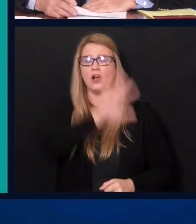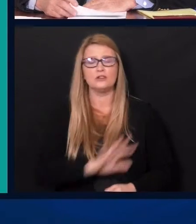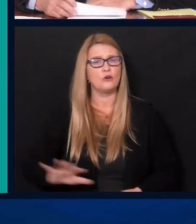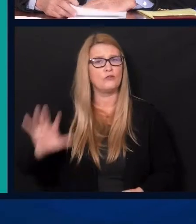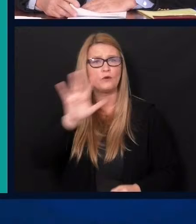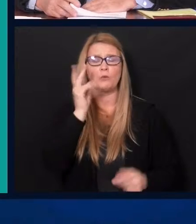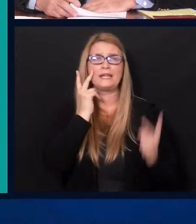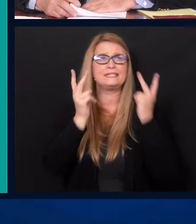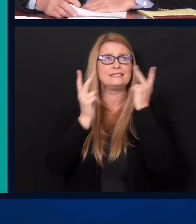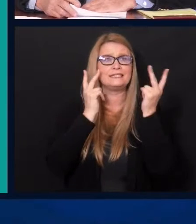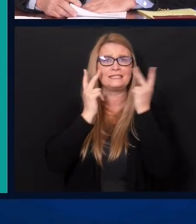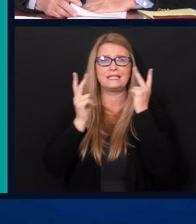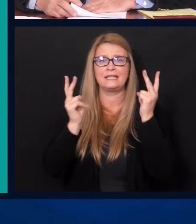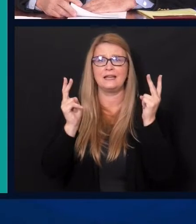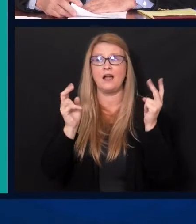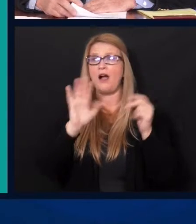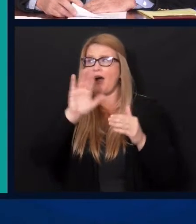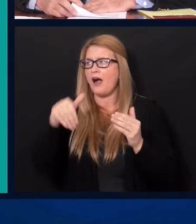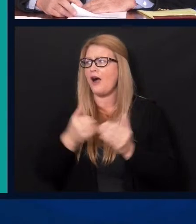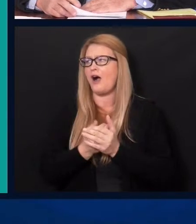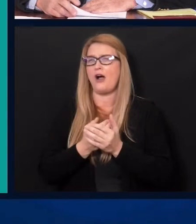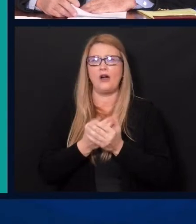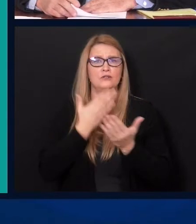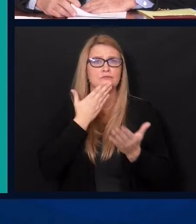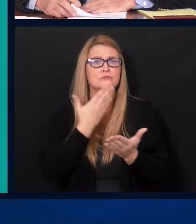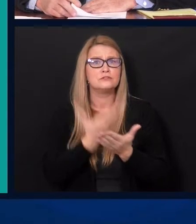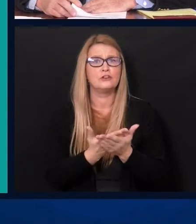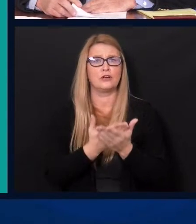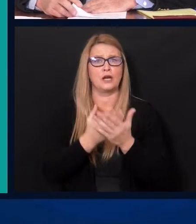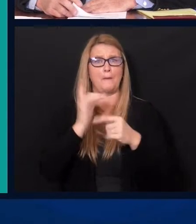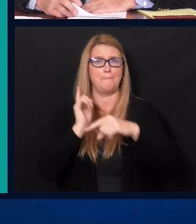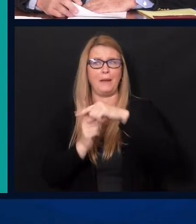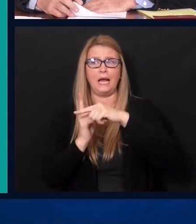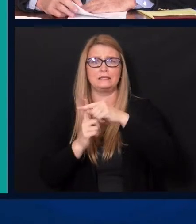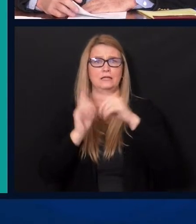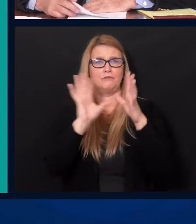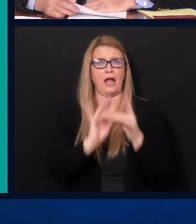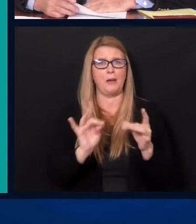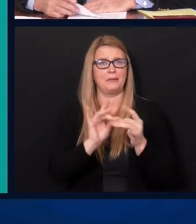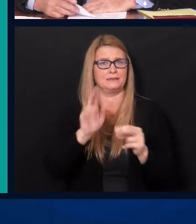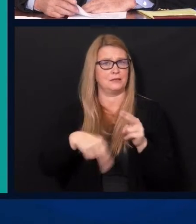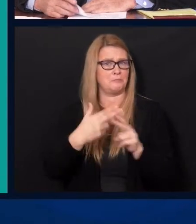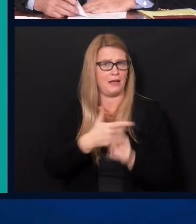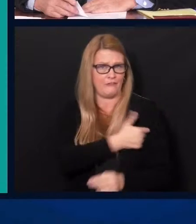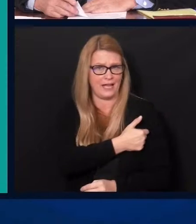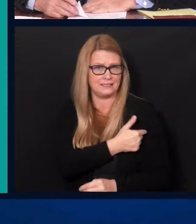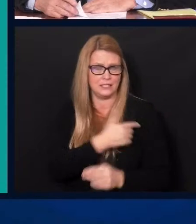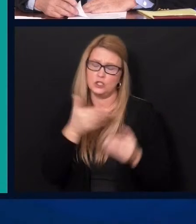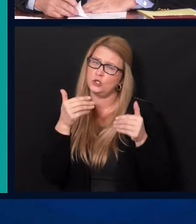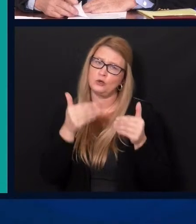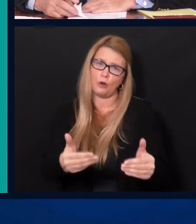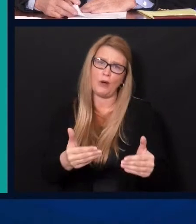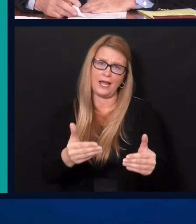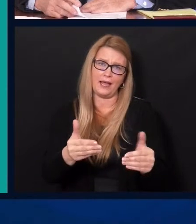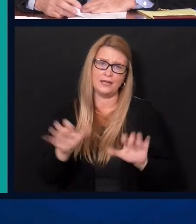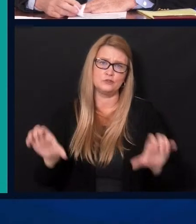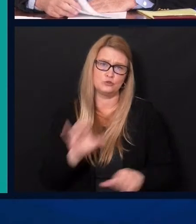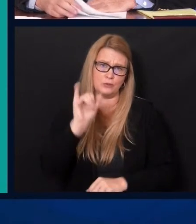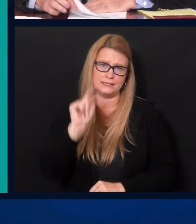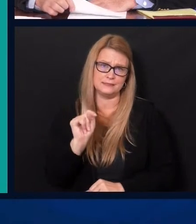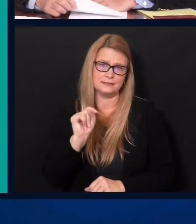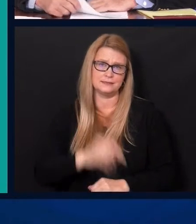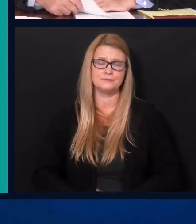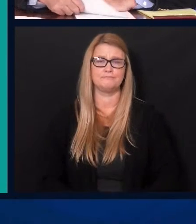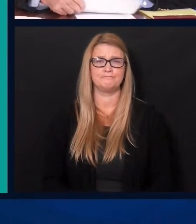we see nothing but positive. Get your vaccine, West Virginia. You got to get your vaccine